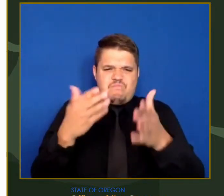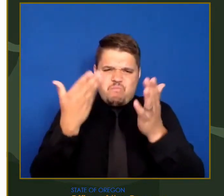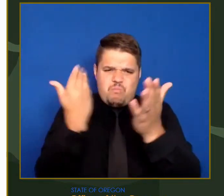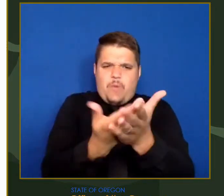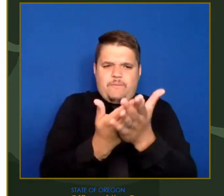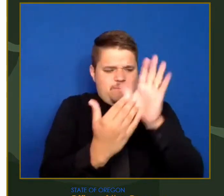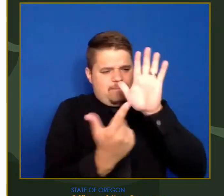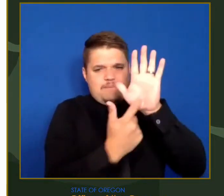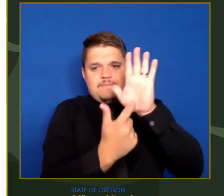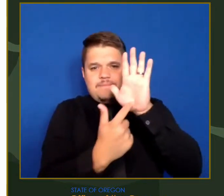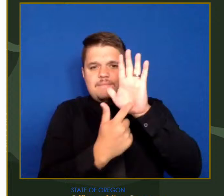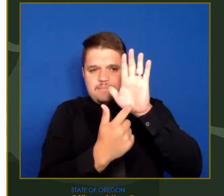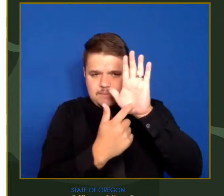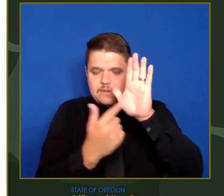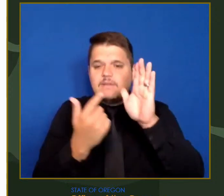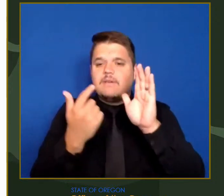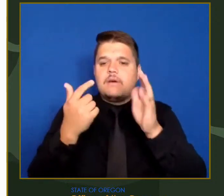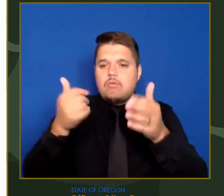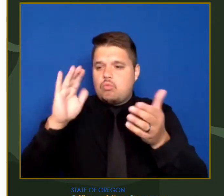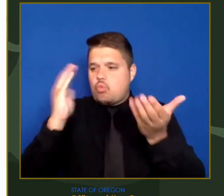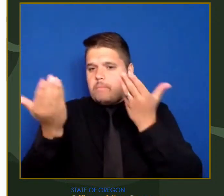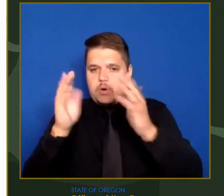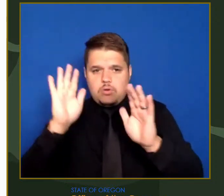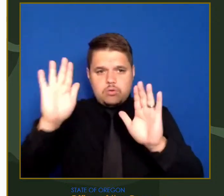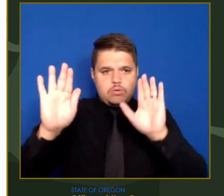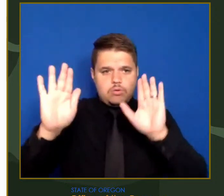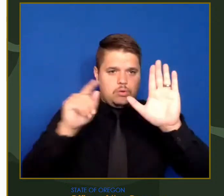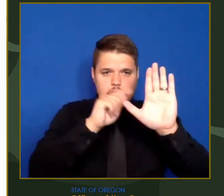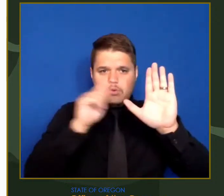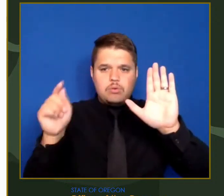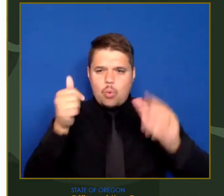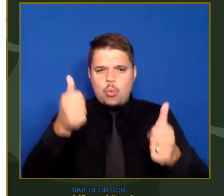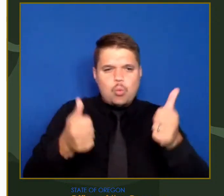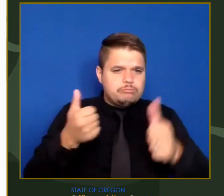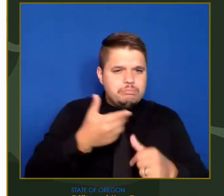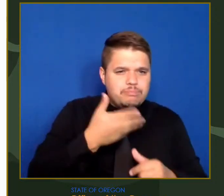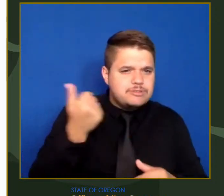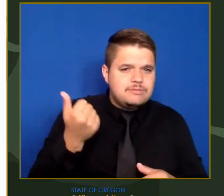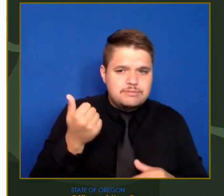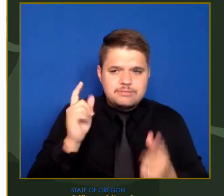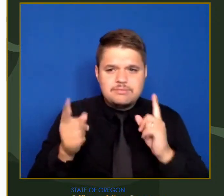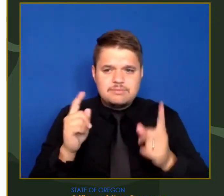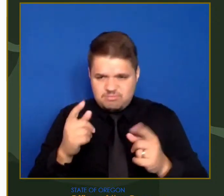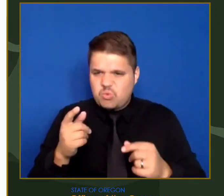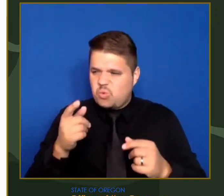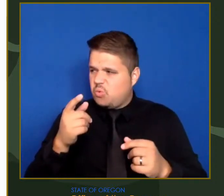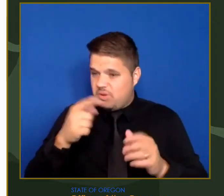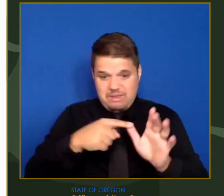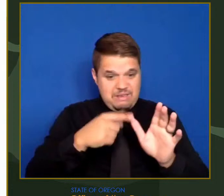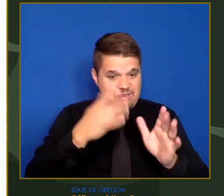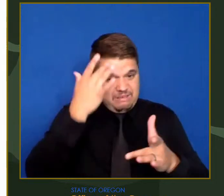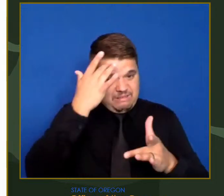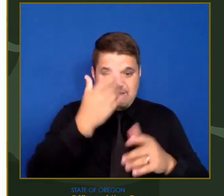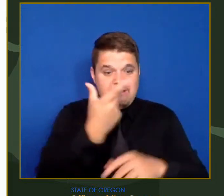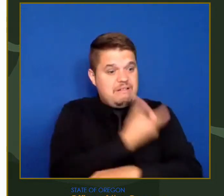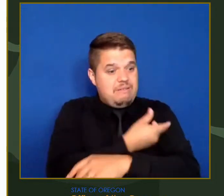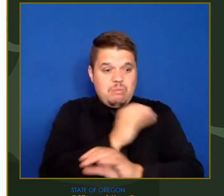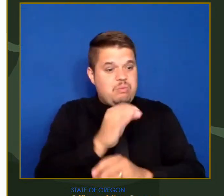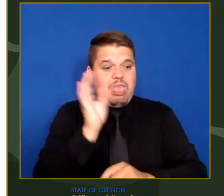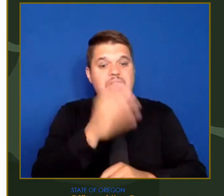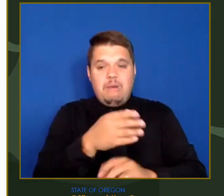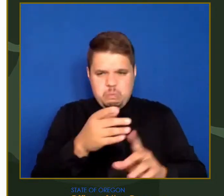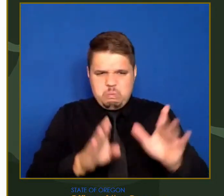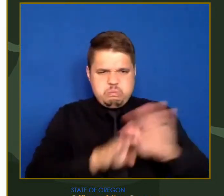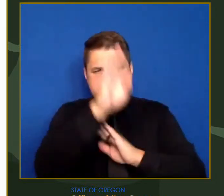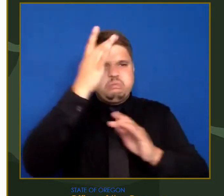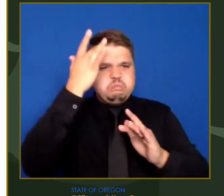in the population. We saw a sharp upward trajectory in vaccination rates as vaccinators reached most older